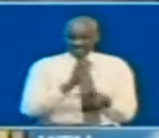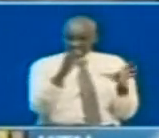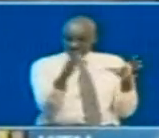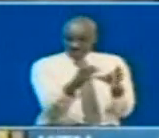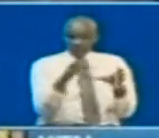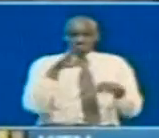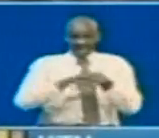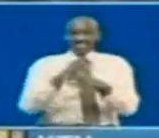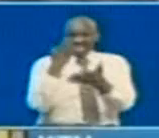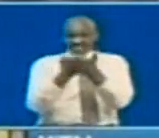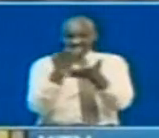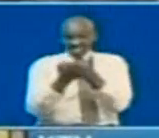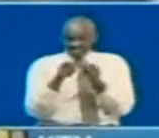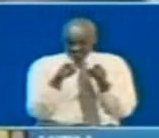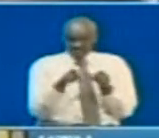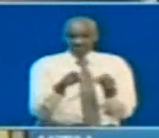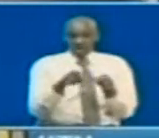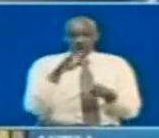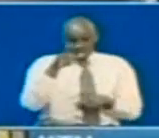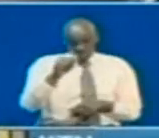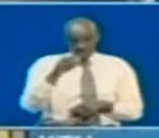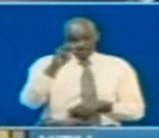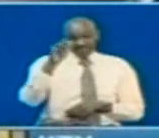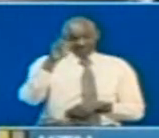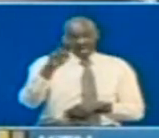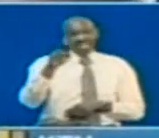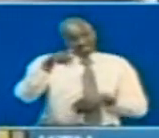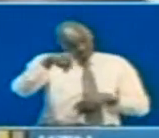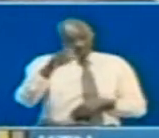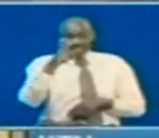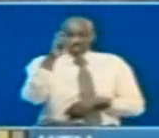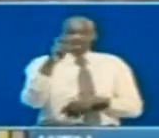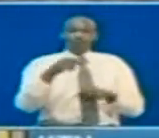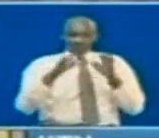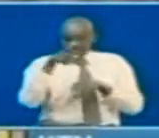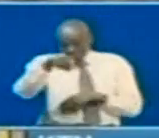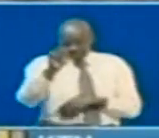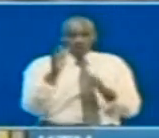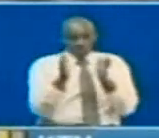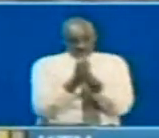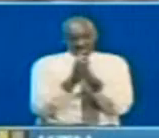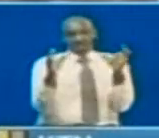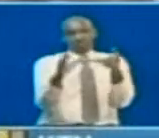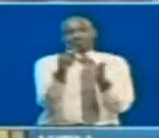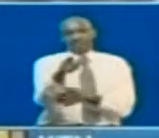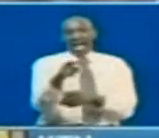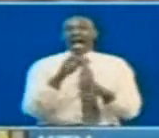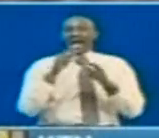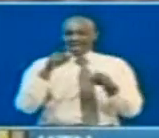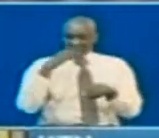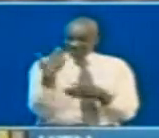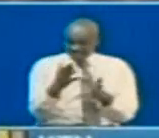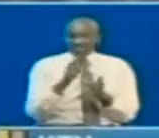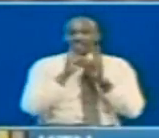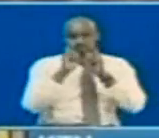receive evidence from Mr. Magerer himself and the secretariat and report to